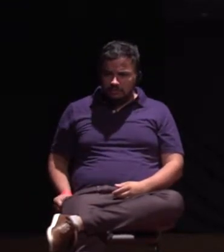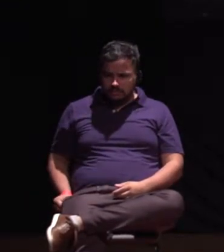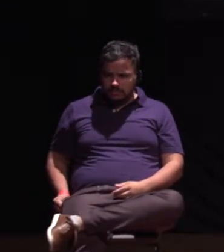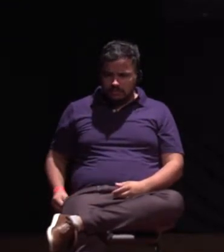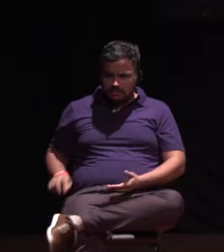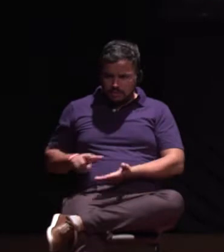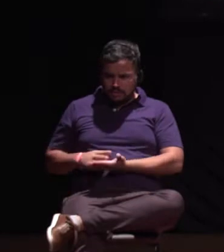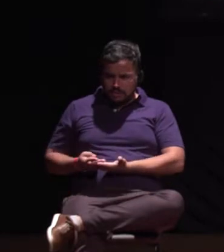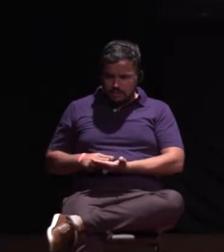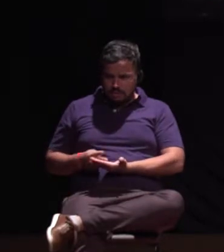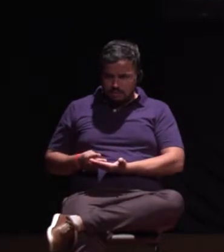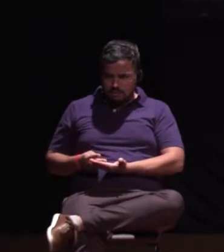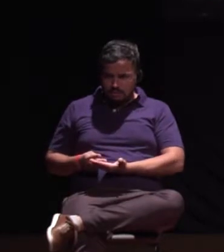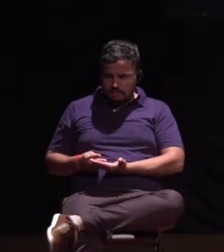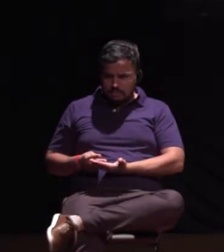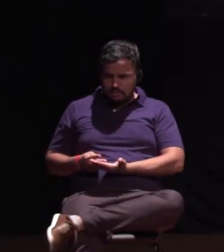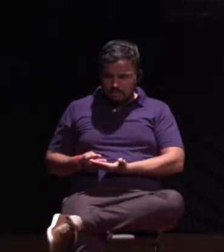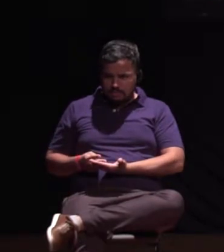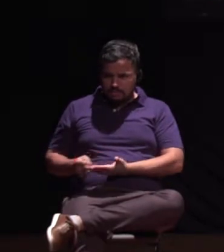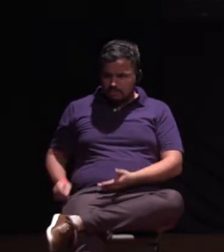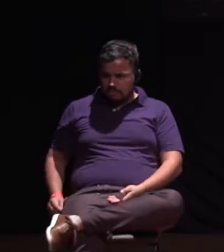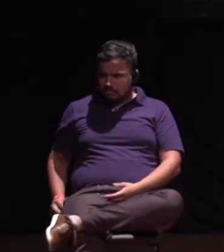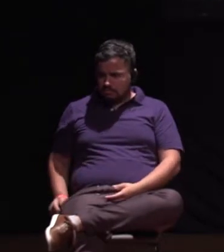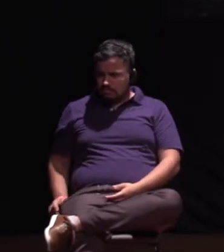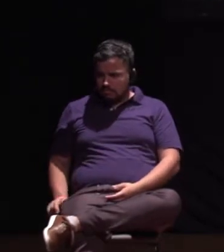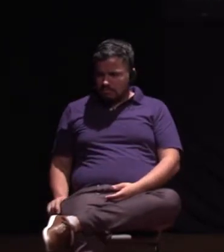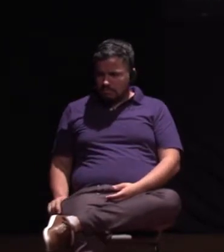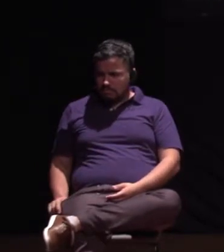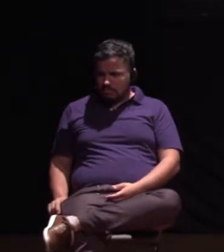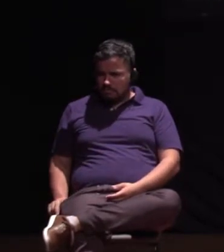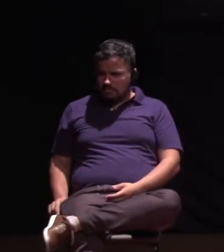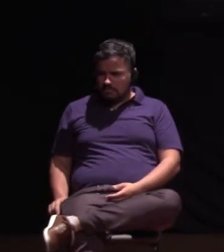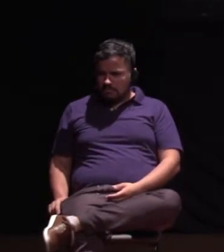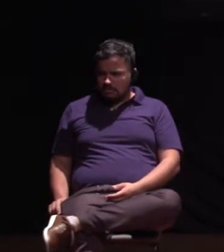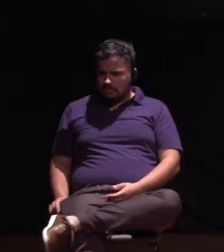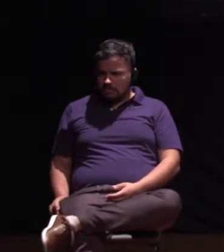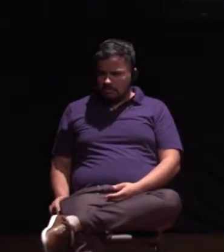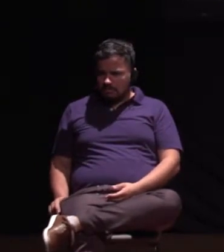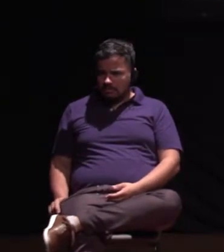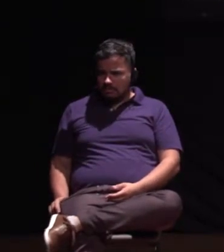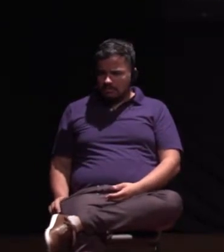begun to be absorbed into a kind of visual art rhetoric, but